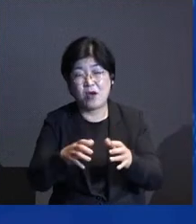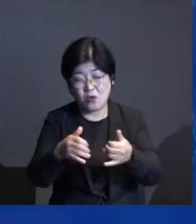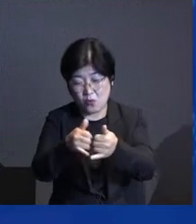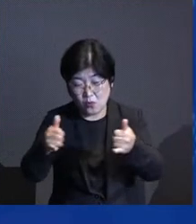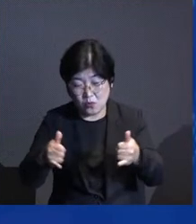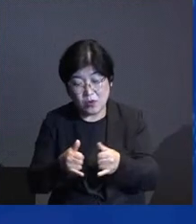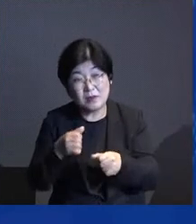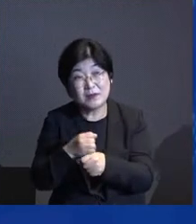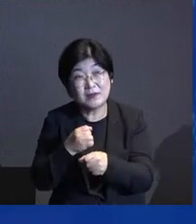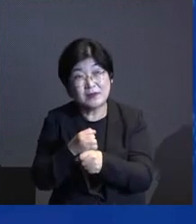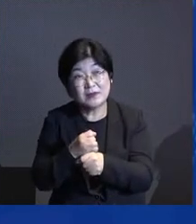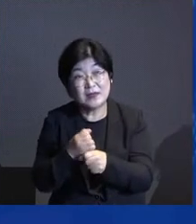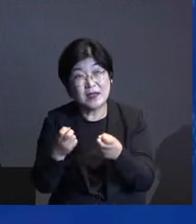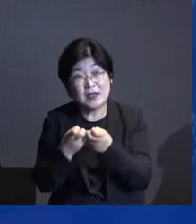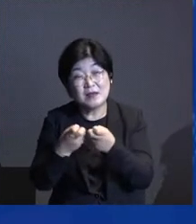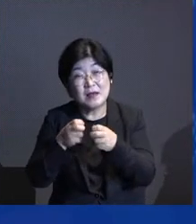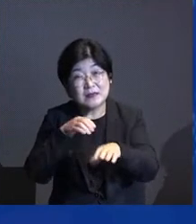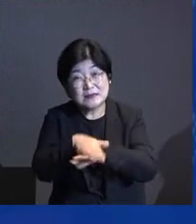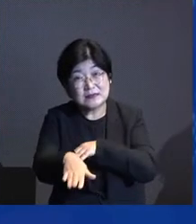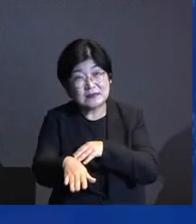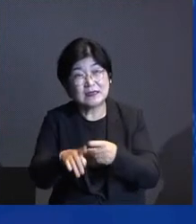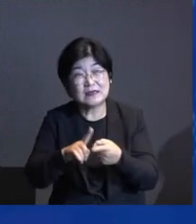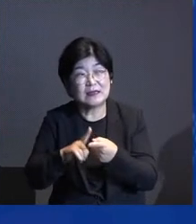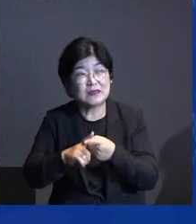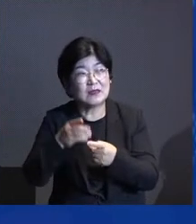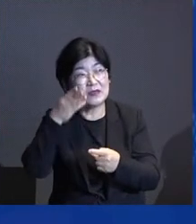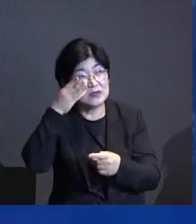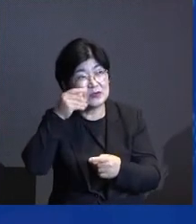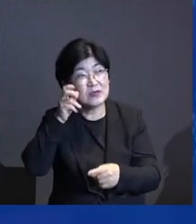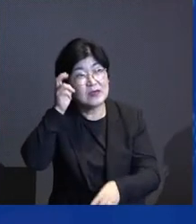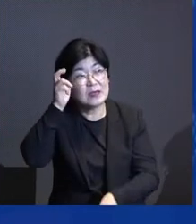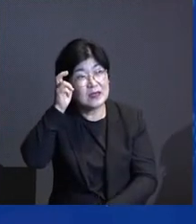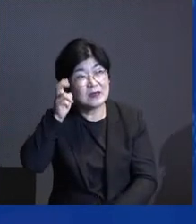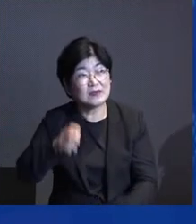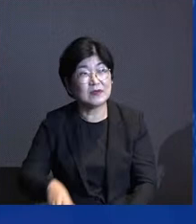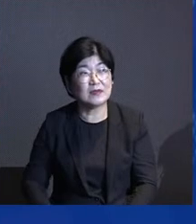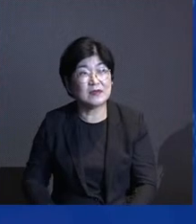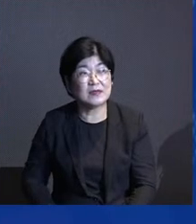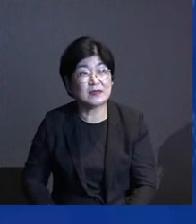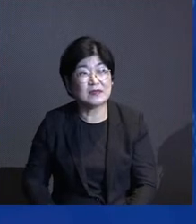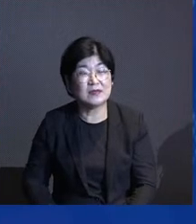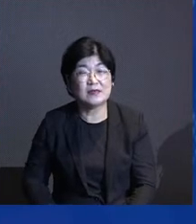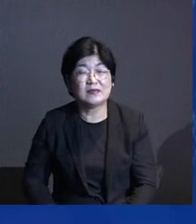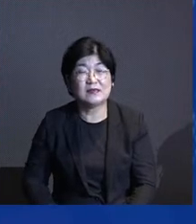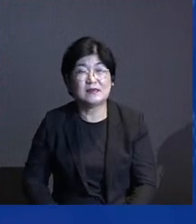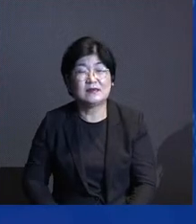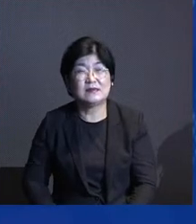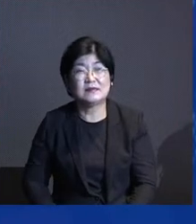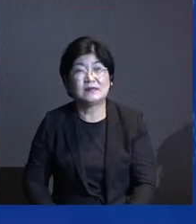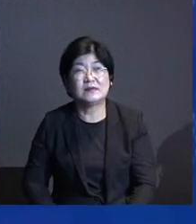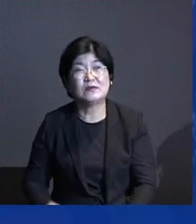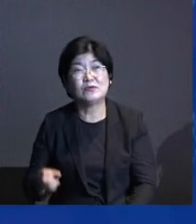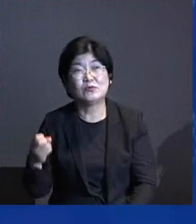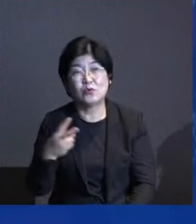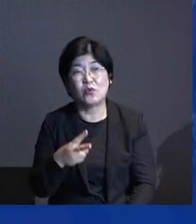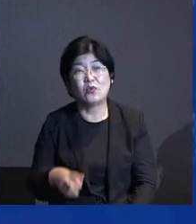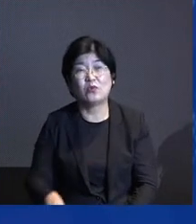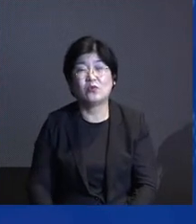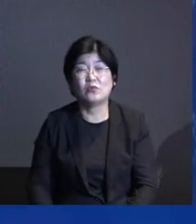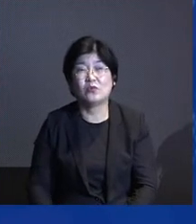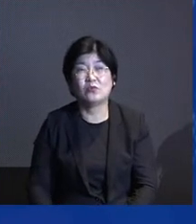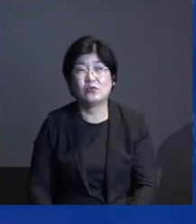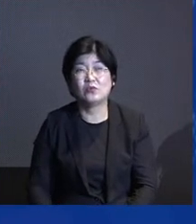get together and connect. Older people express their perspectives, contribute their knowledge and raise